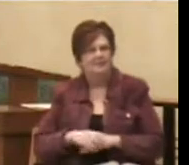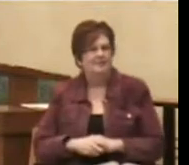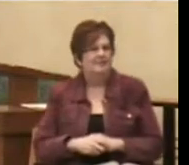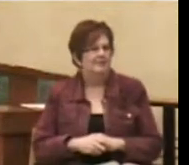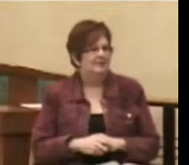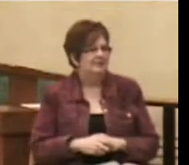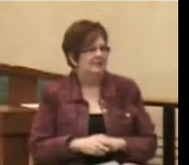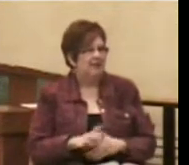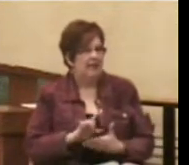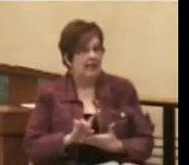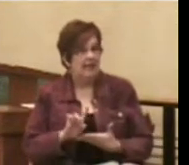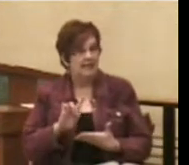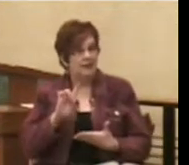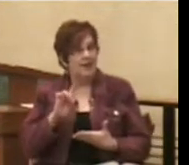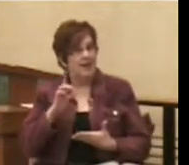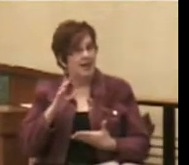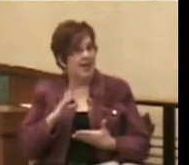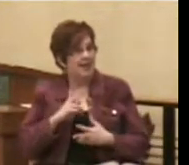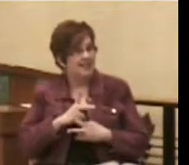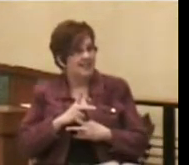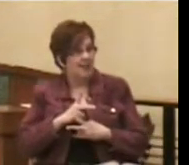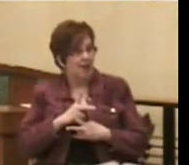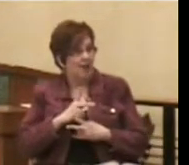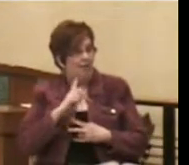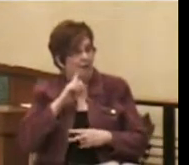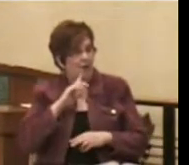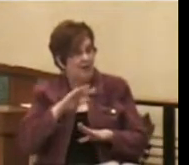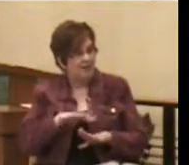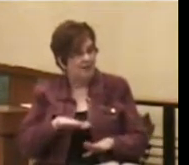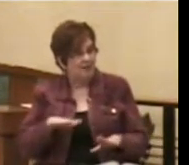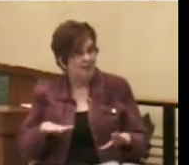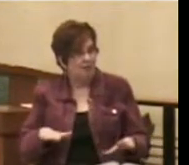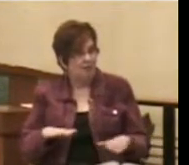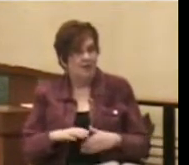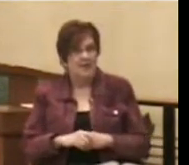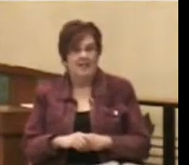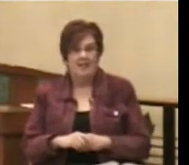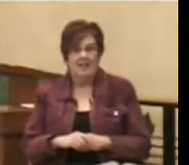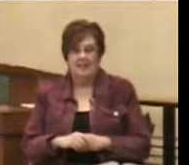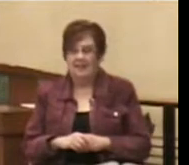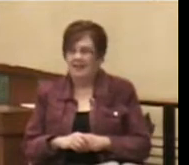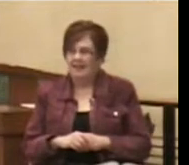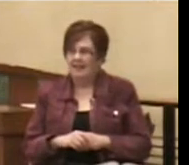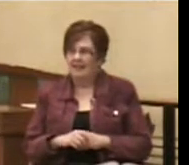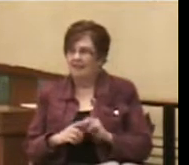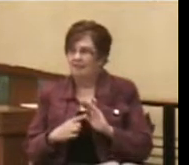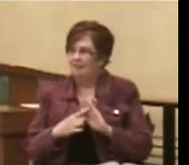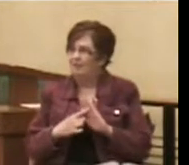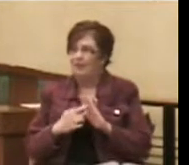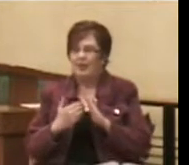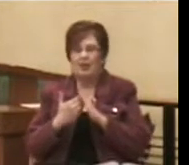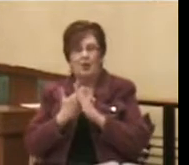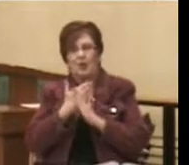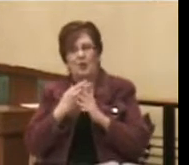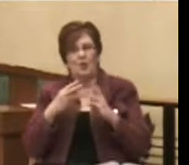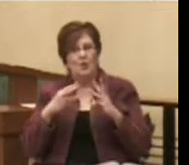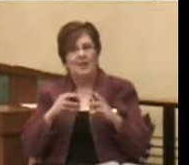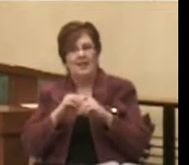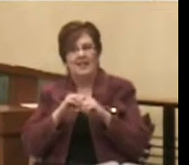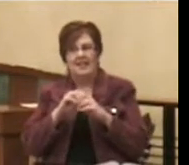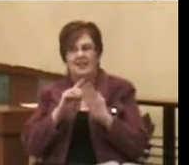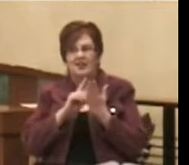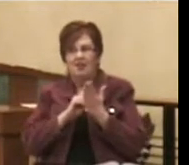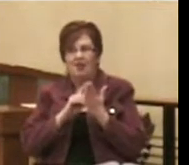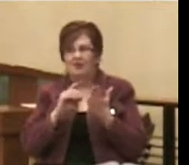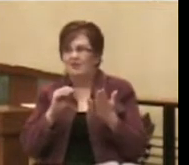This last week, God's care for his little children came to light in a new way in a doctor's